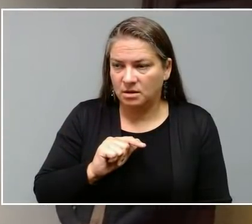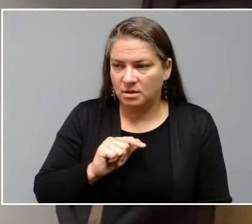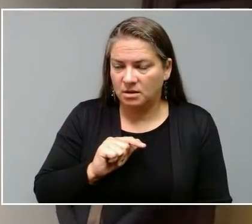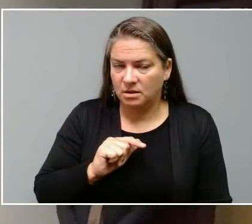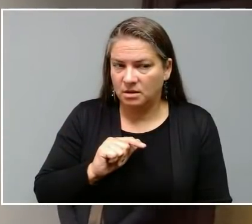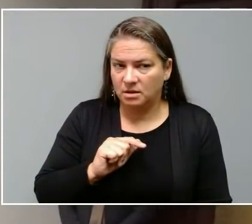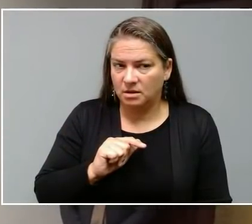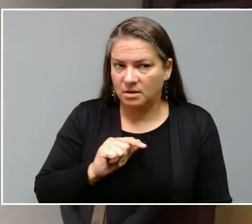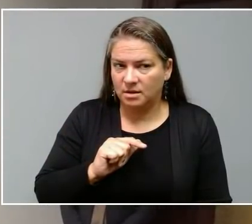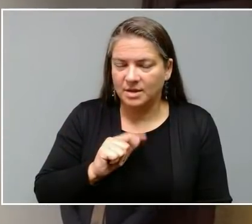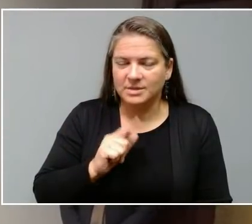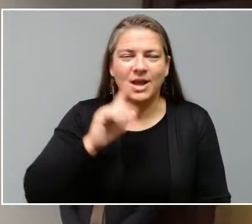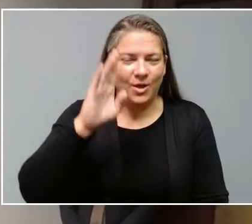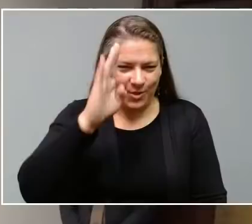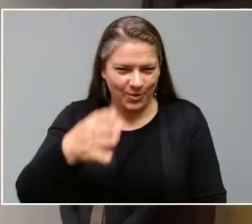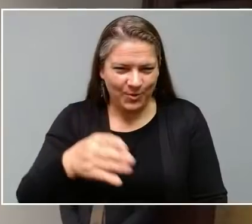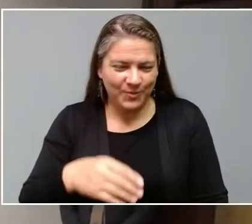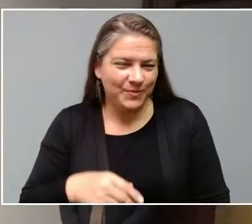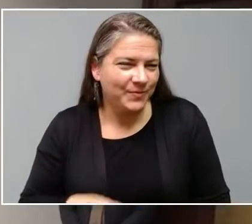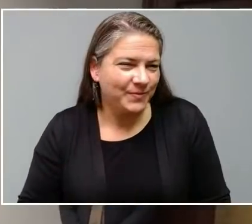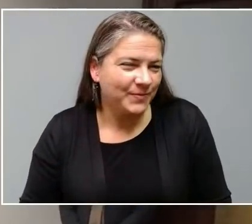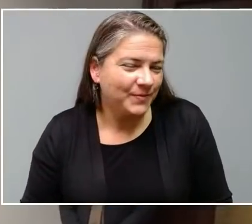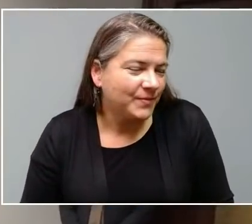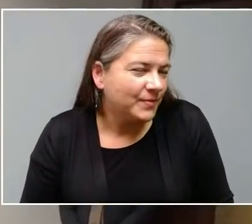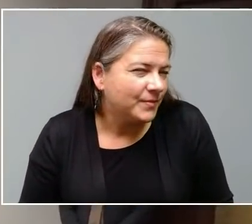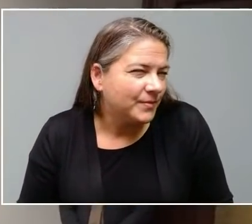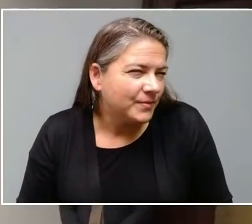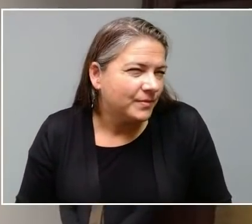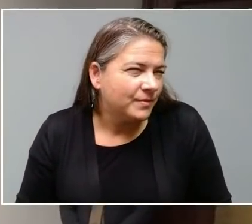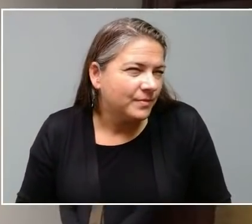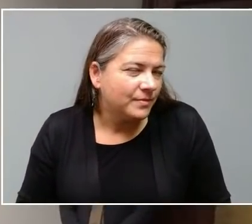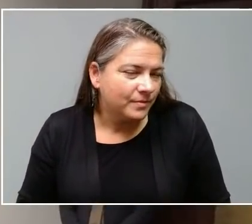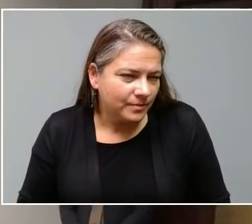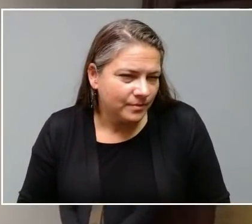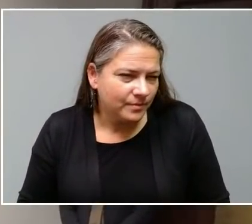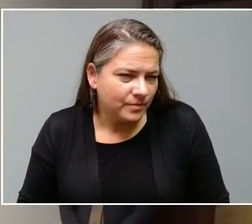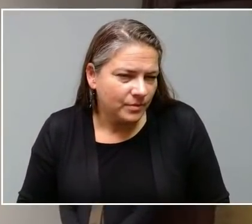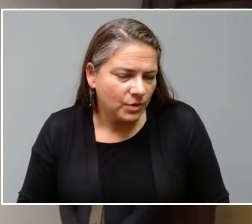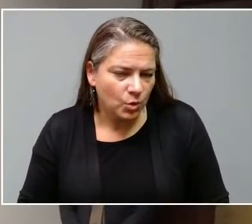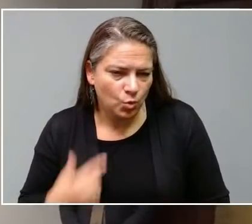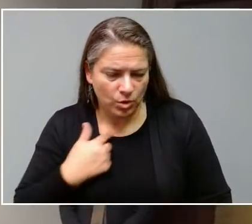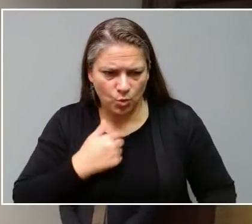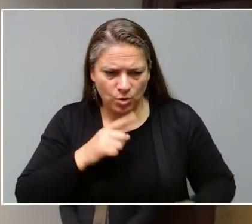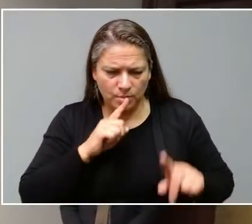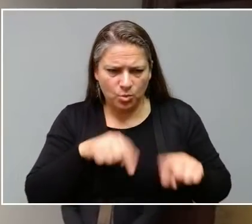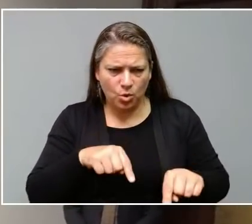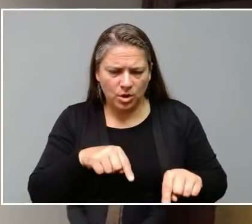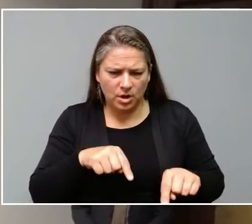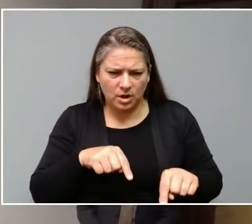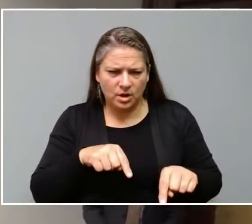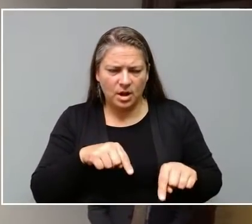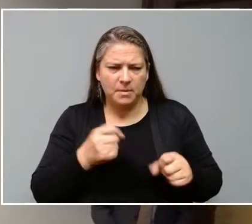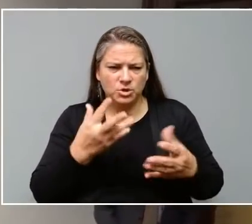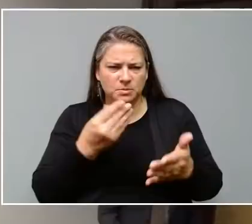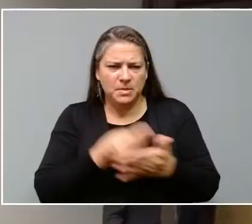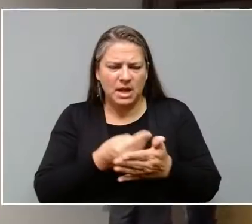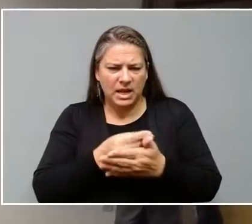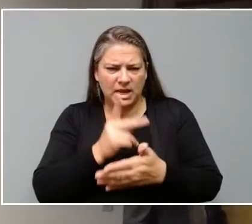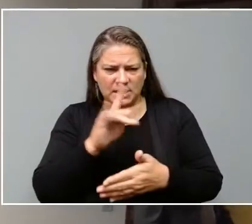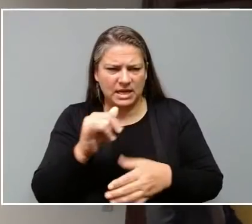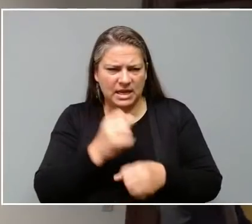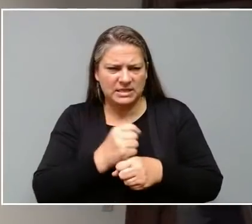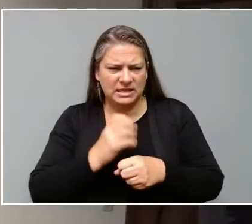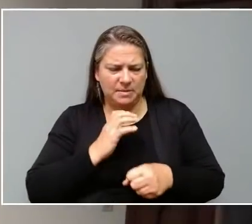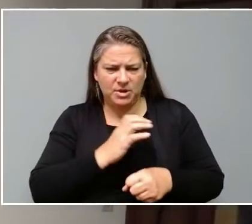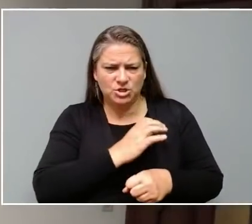Hey there. So we reported a few weeks ago the amount of money Kentucky gets in commissions from